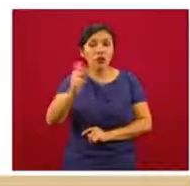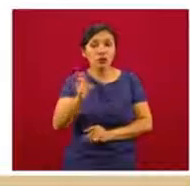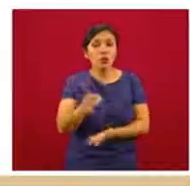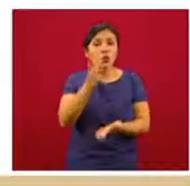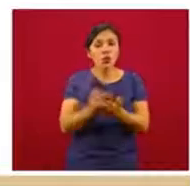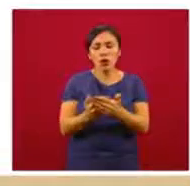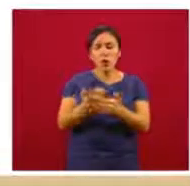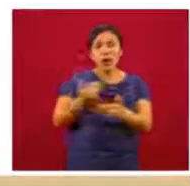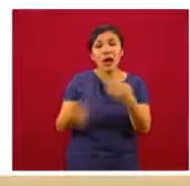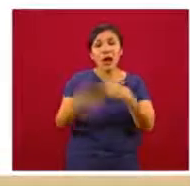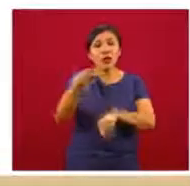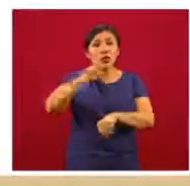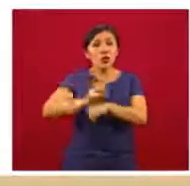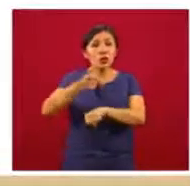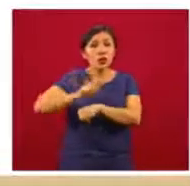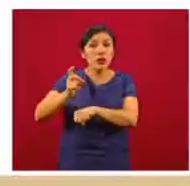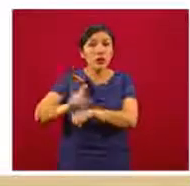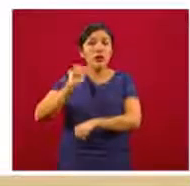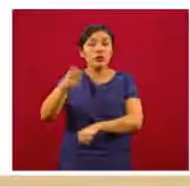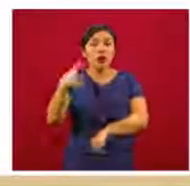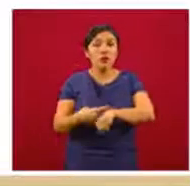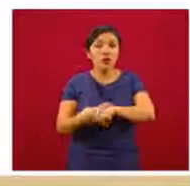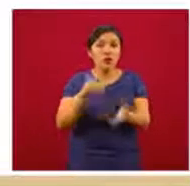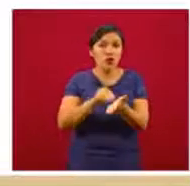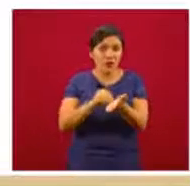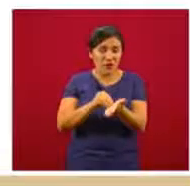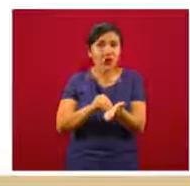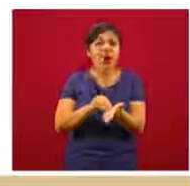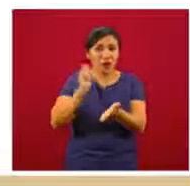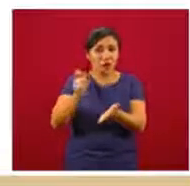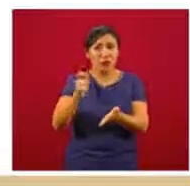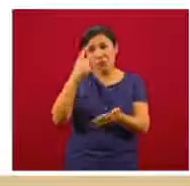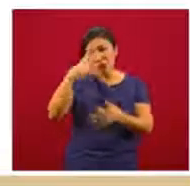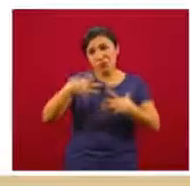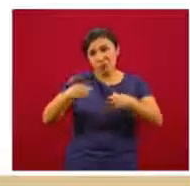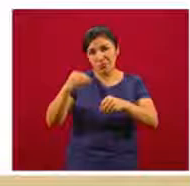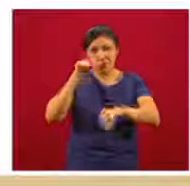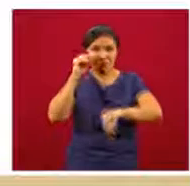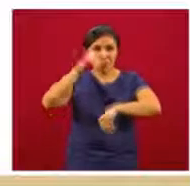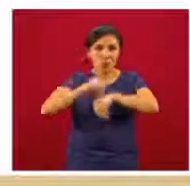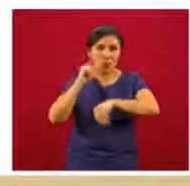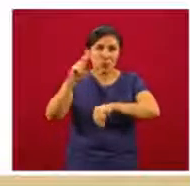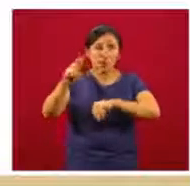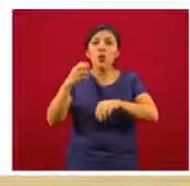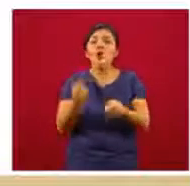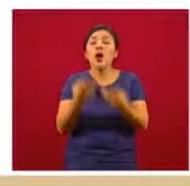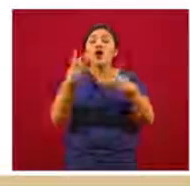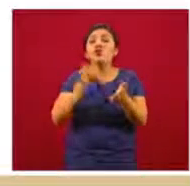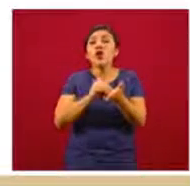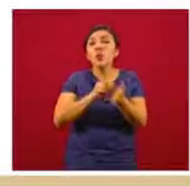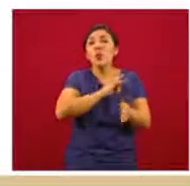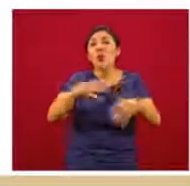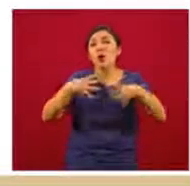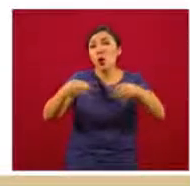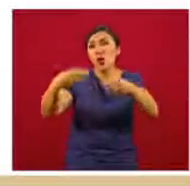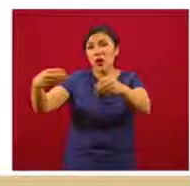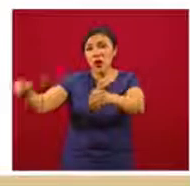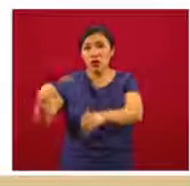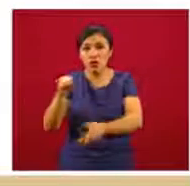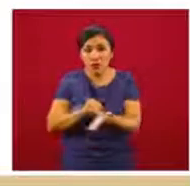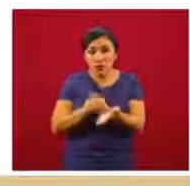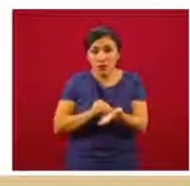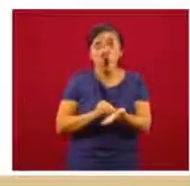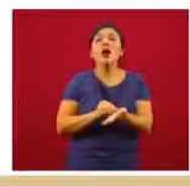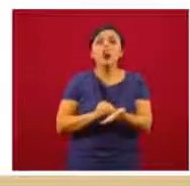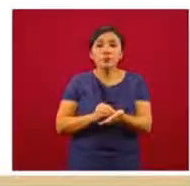cumulative registration of COVID. In spite of being this the last 14 days, we have a contribution in the